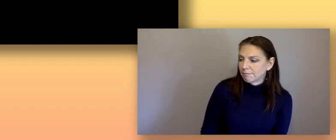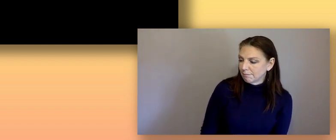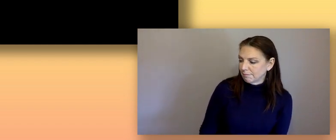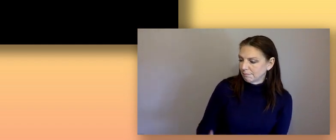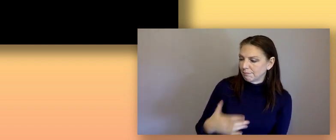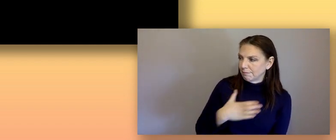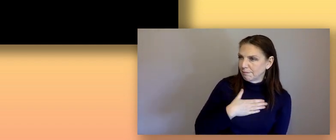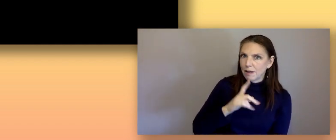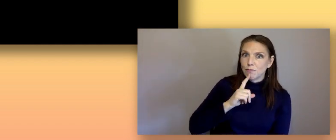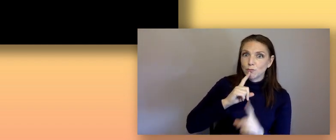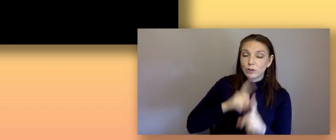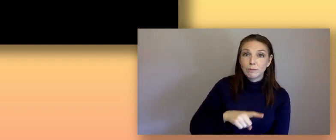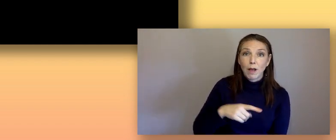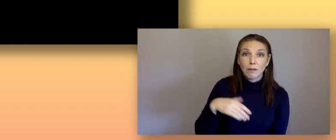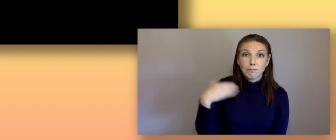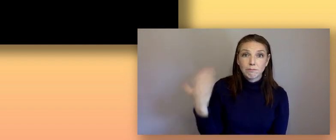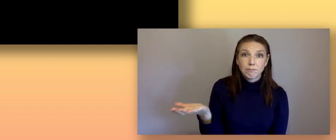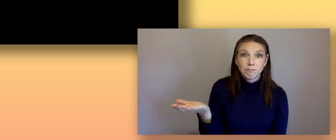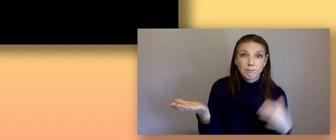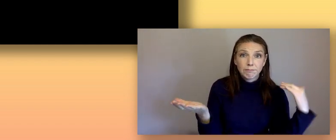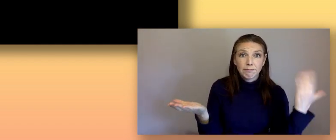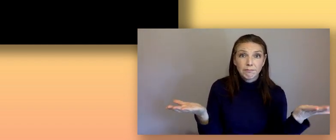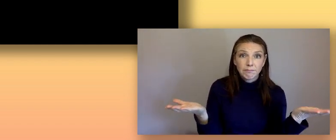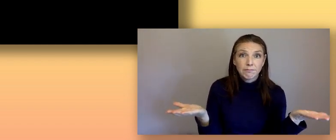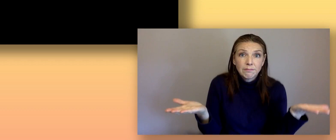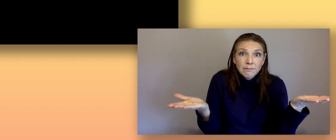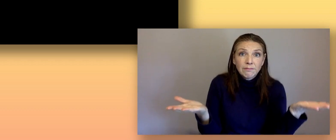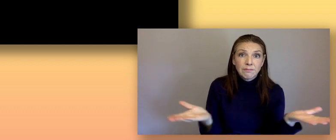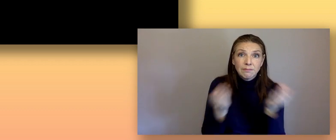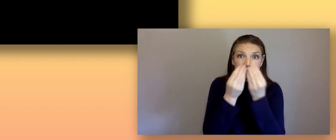I respond, bear long, so well.